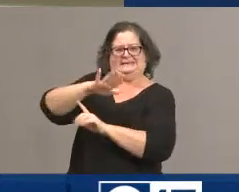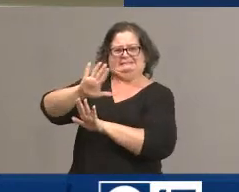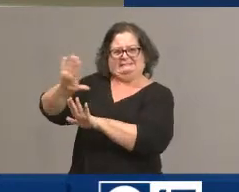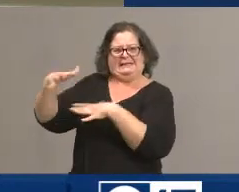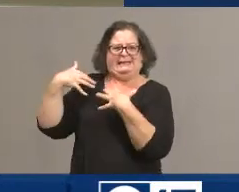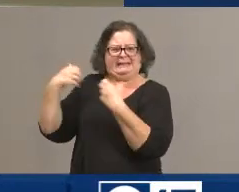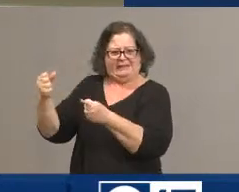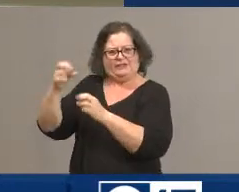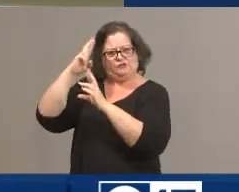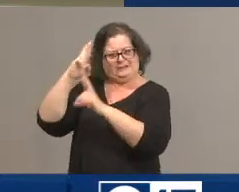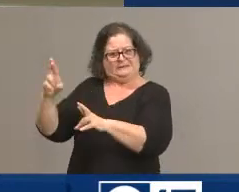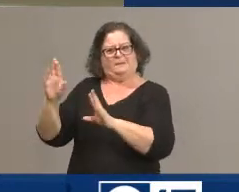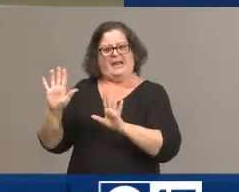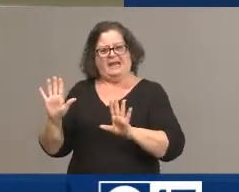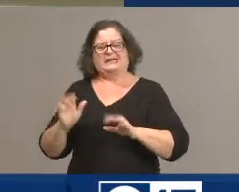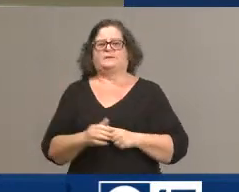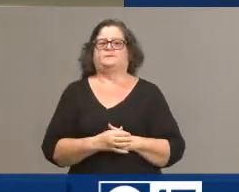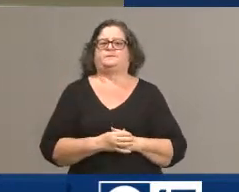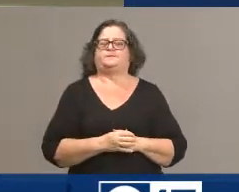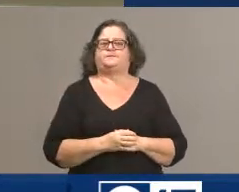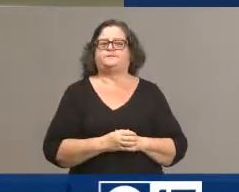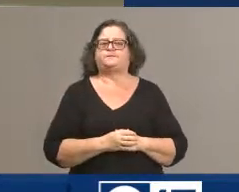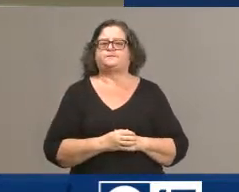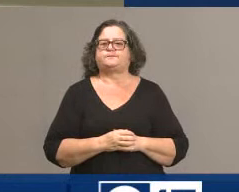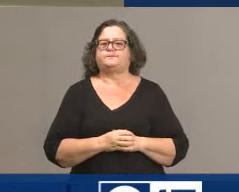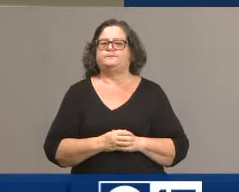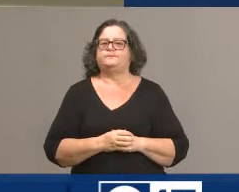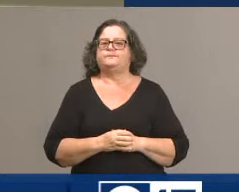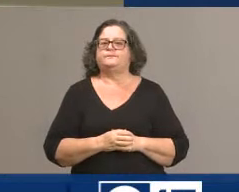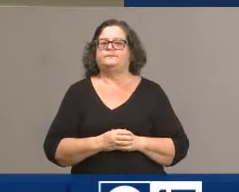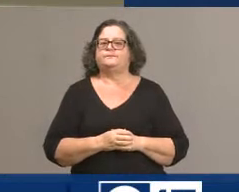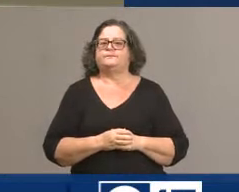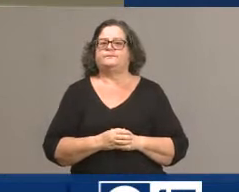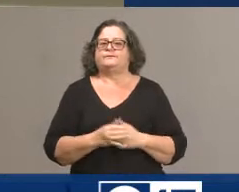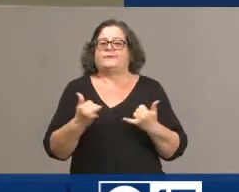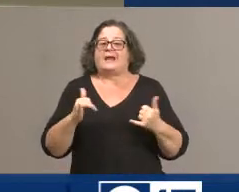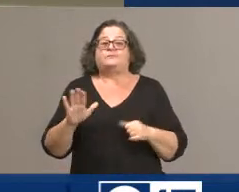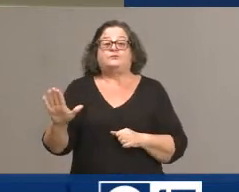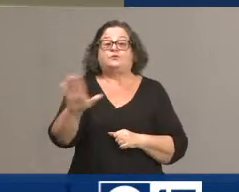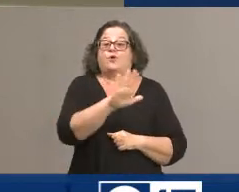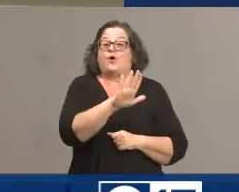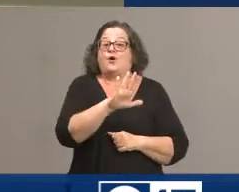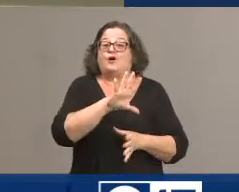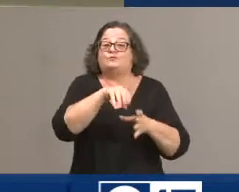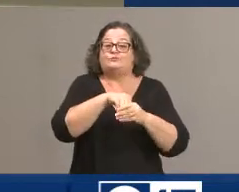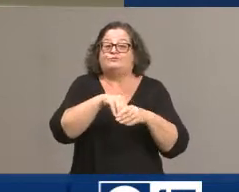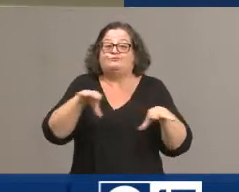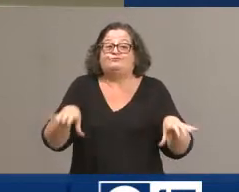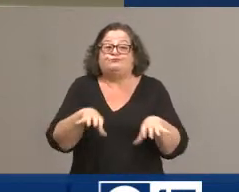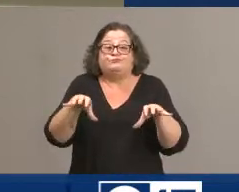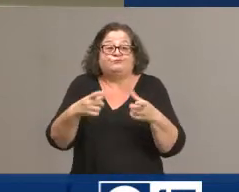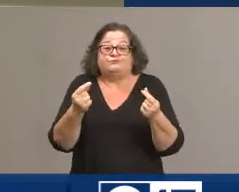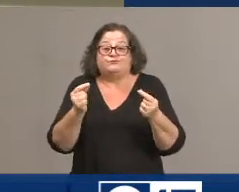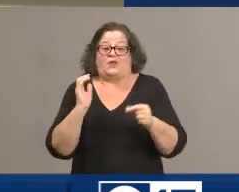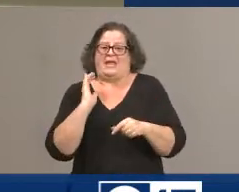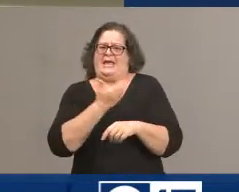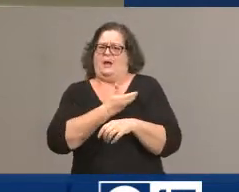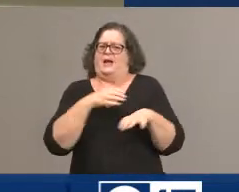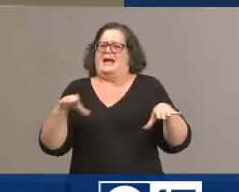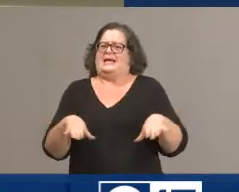So the actions that we're going to take today are going to be to minimize gatherings and